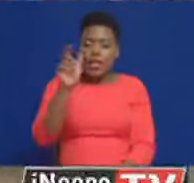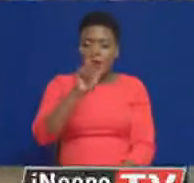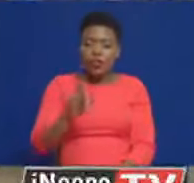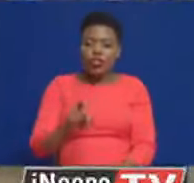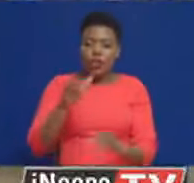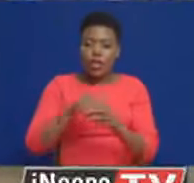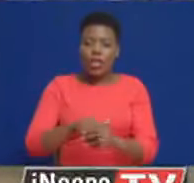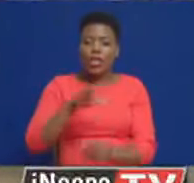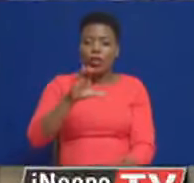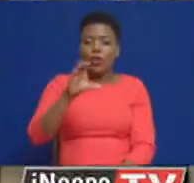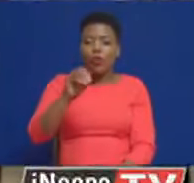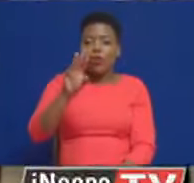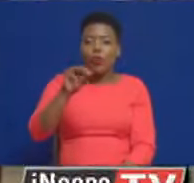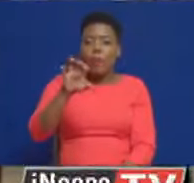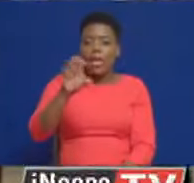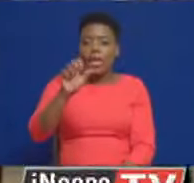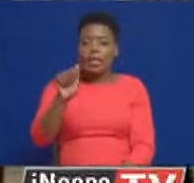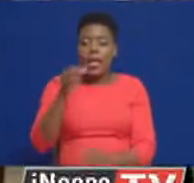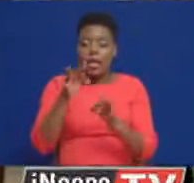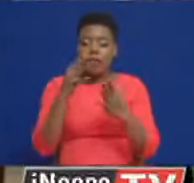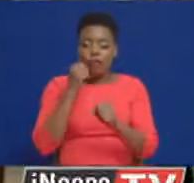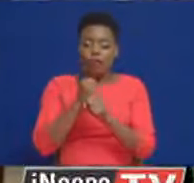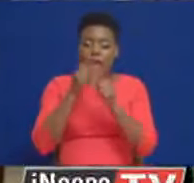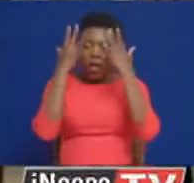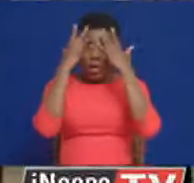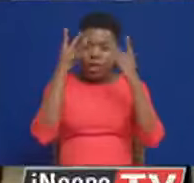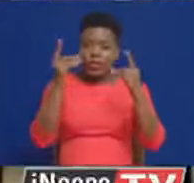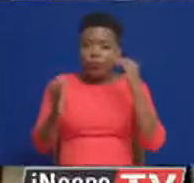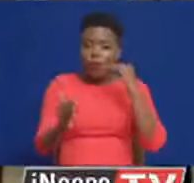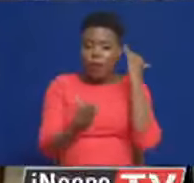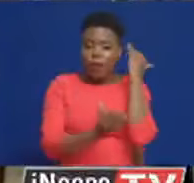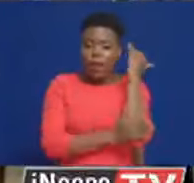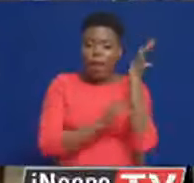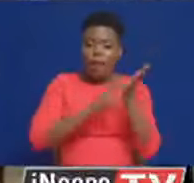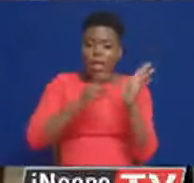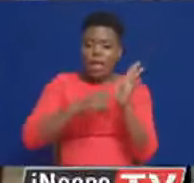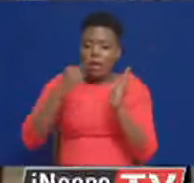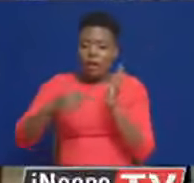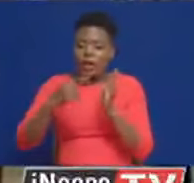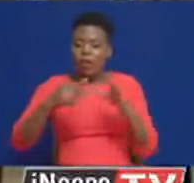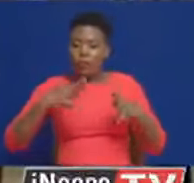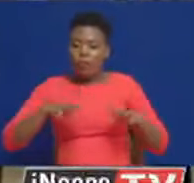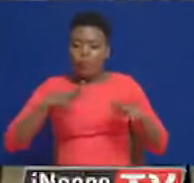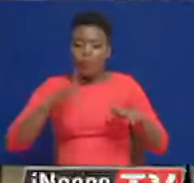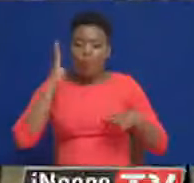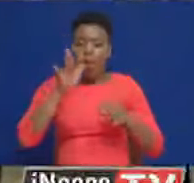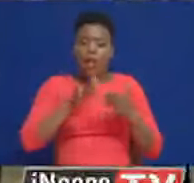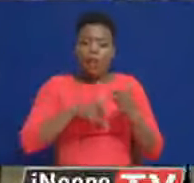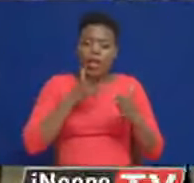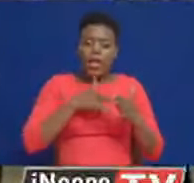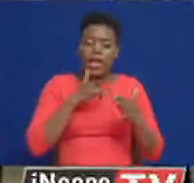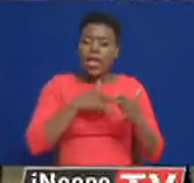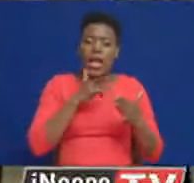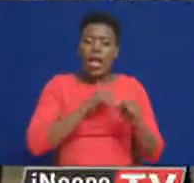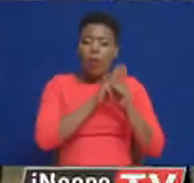COMESA, and therefore if we make bad decisions, then we risk manufacturers shifting base from our country to our neighboring